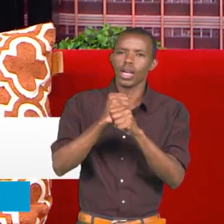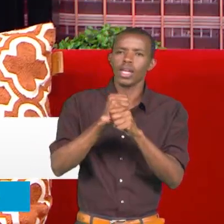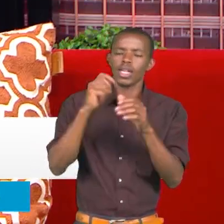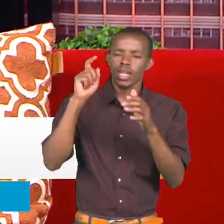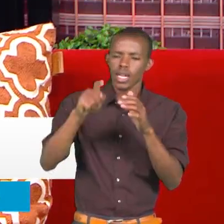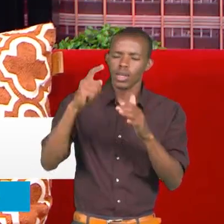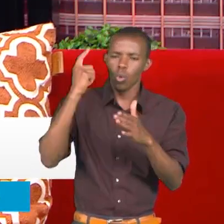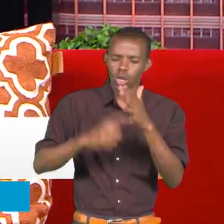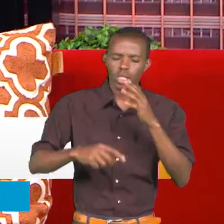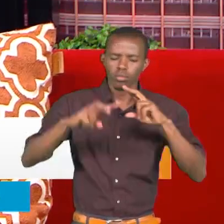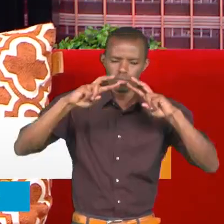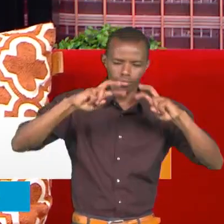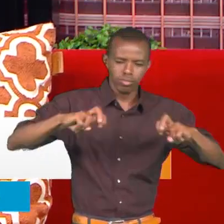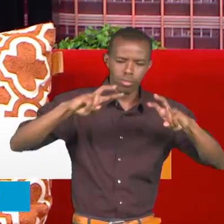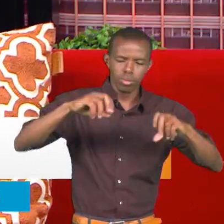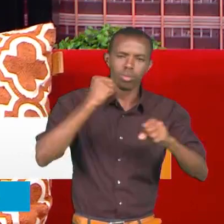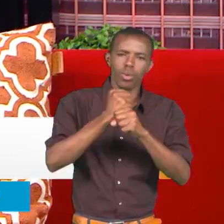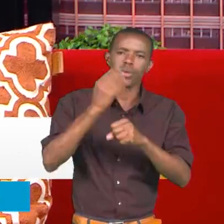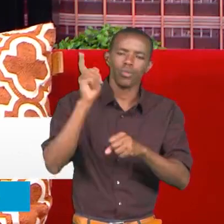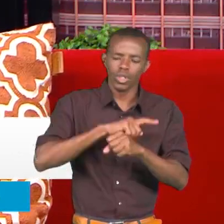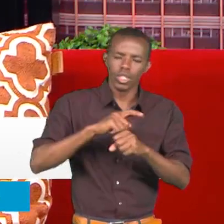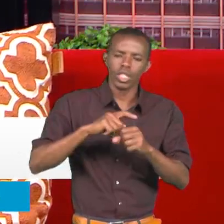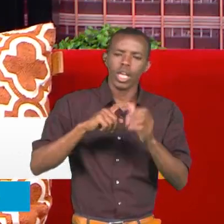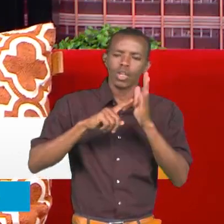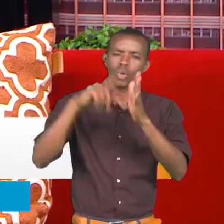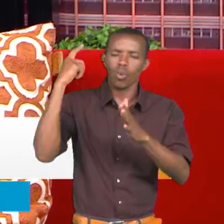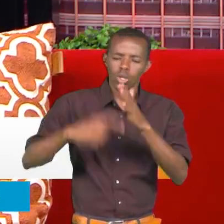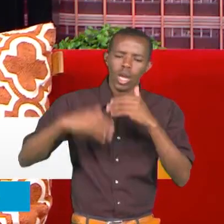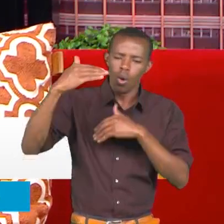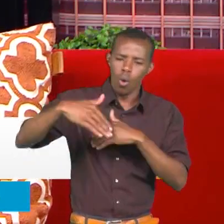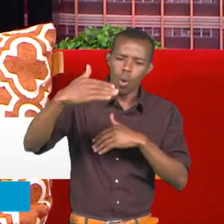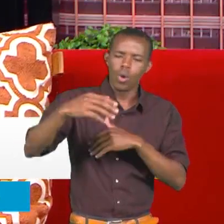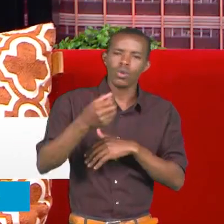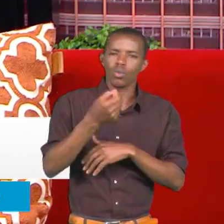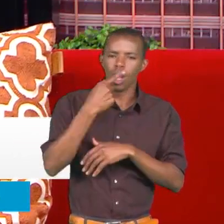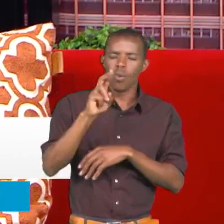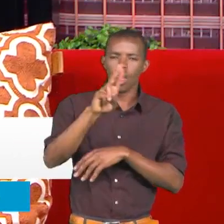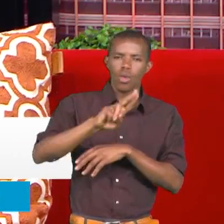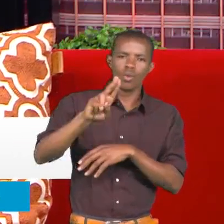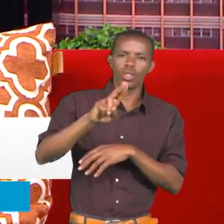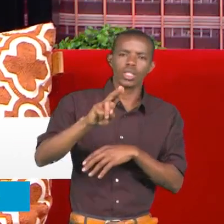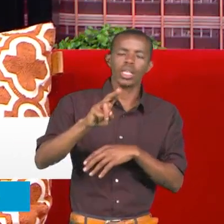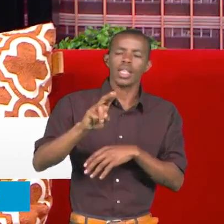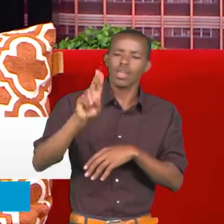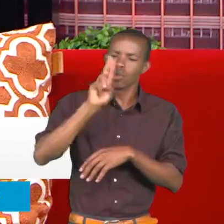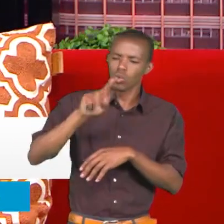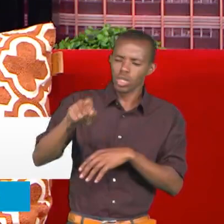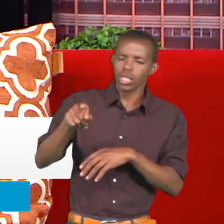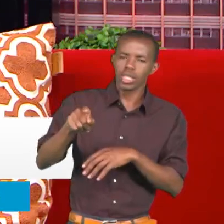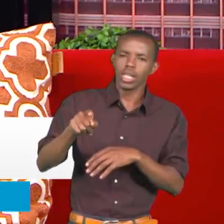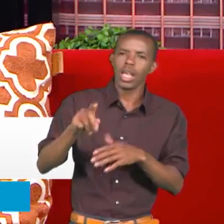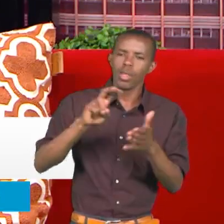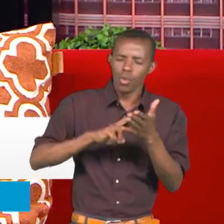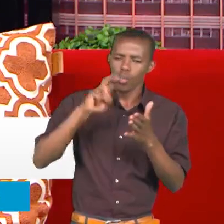that has been done, mm-hmm. you know, you have to take it on a daily basis, you have okay. to adhere. Okay. And of course, some people, once they have, you know, started taking PrEP, they pull out because the